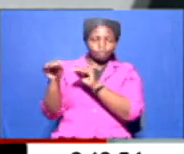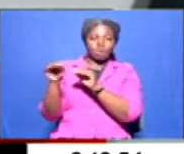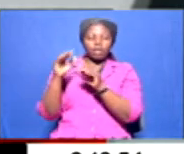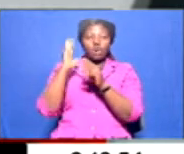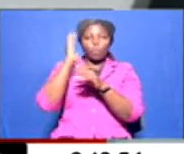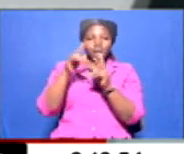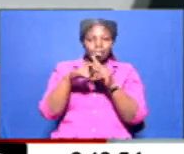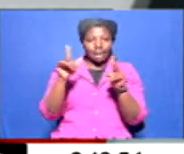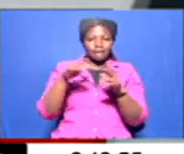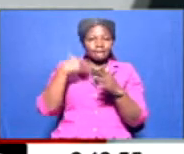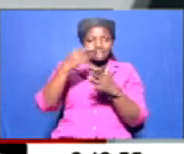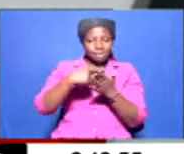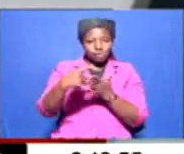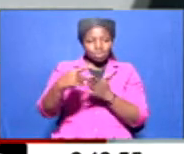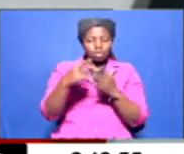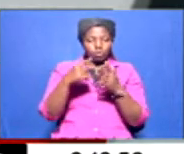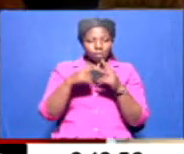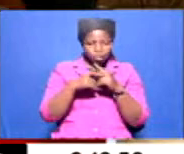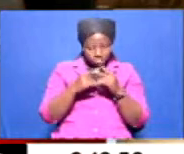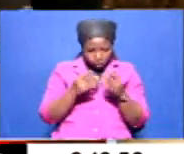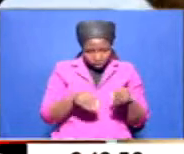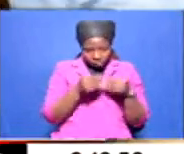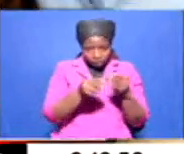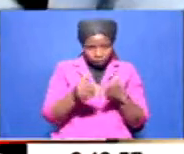28 billion shilling project.